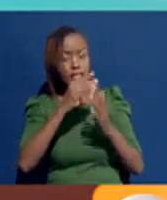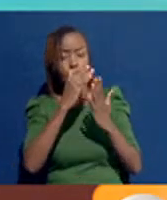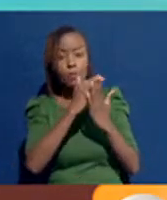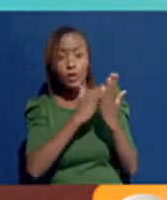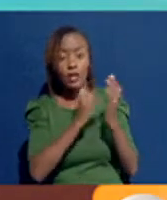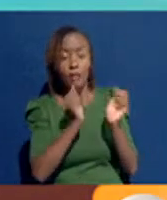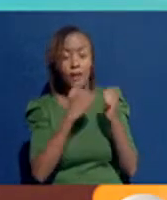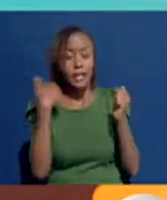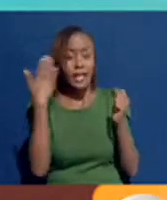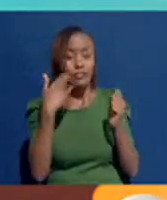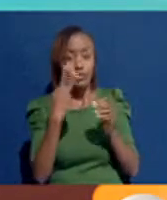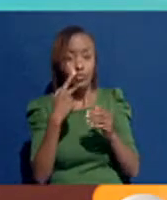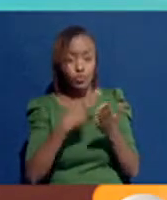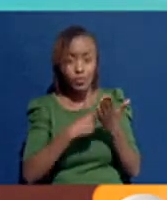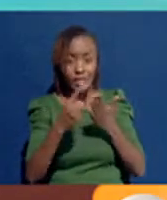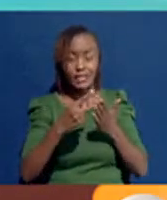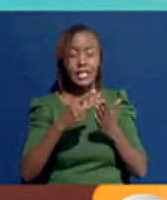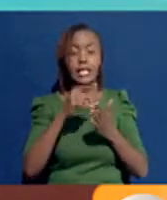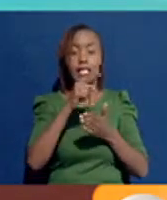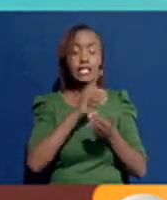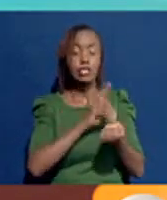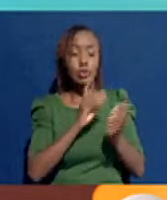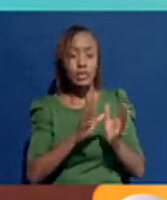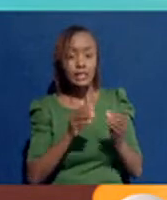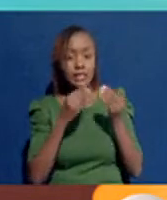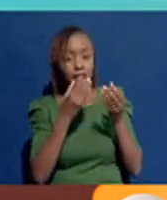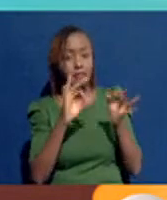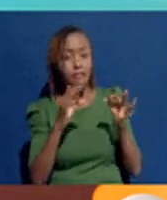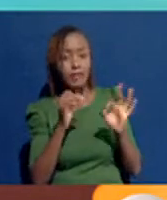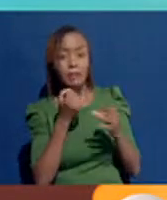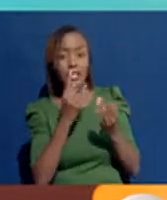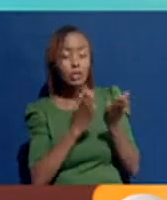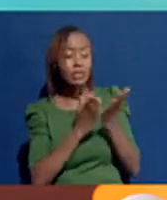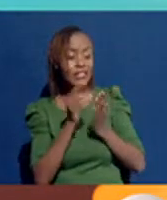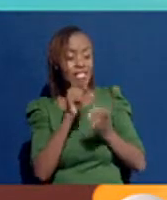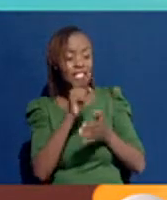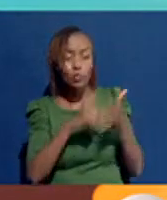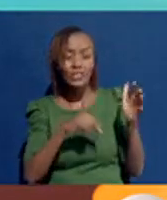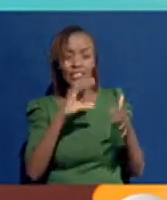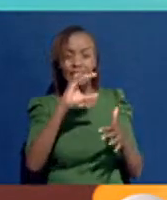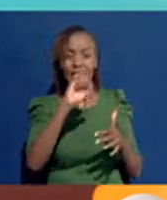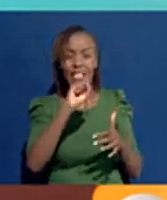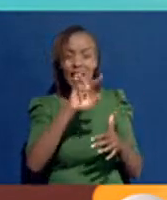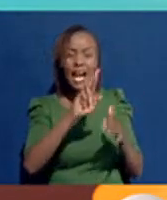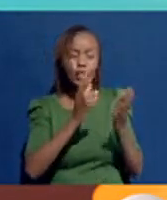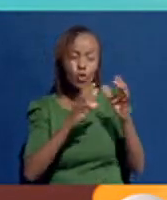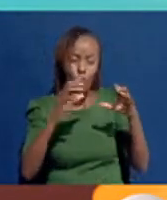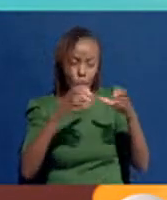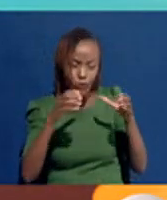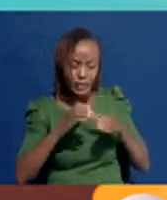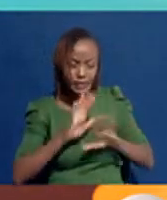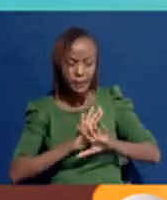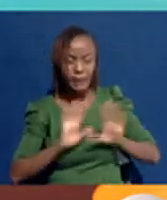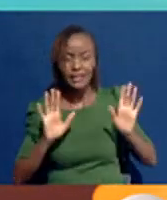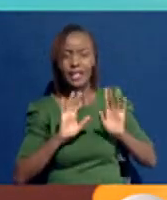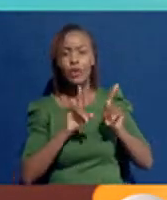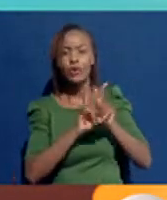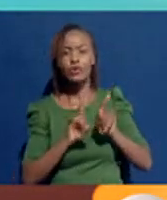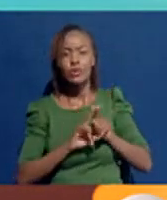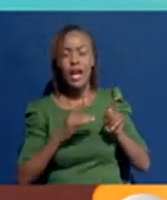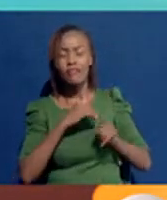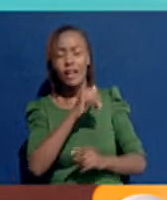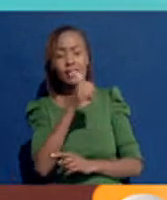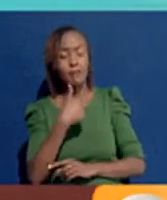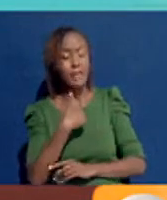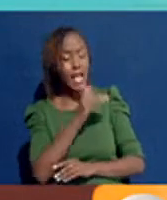are providing free services and doing prescriptions and giving out. This is a CRP purely project, and many others which we are calling on. And I'm